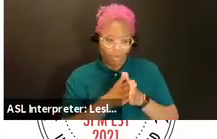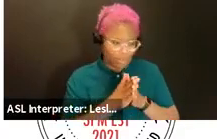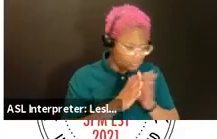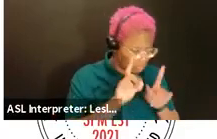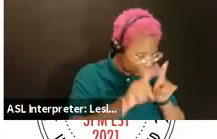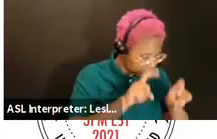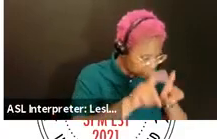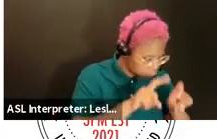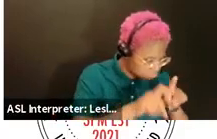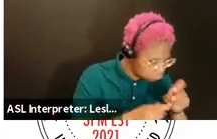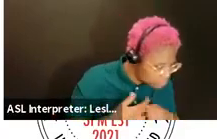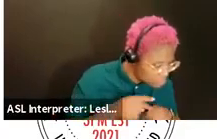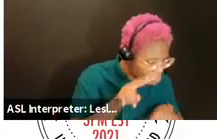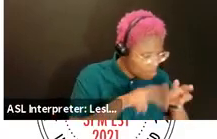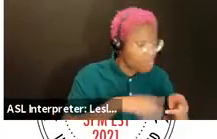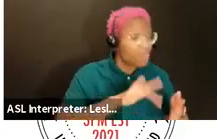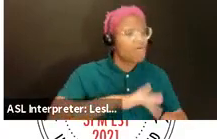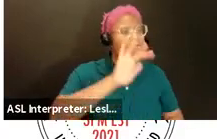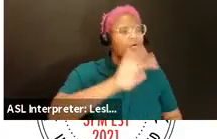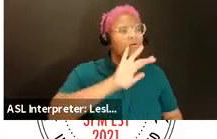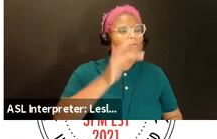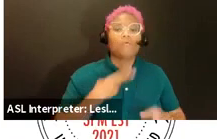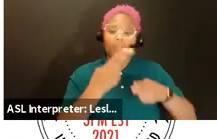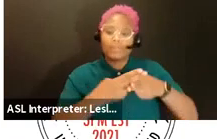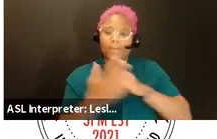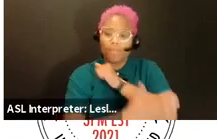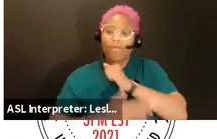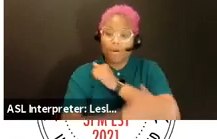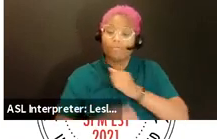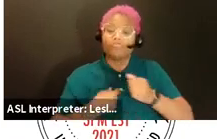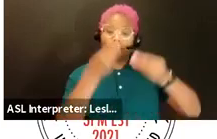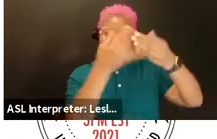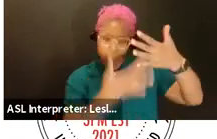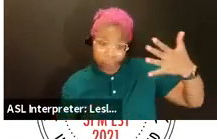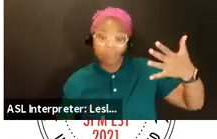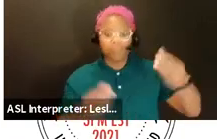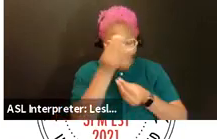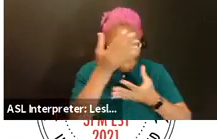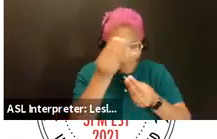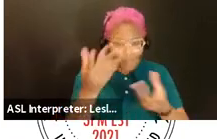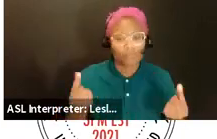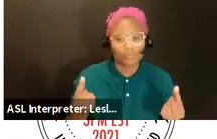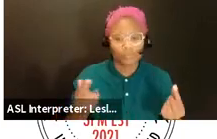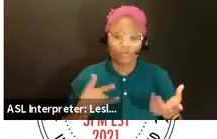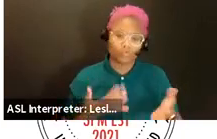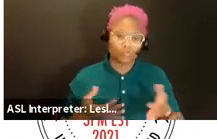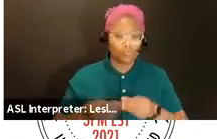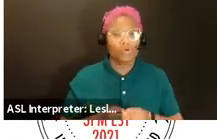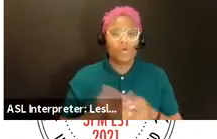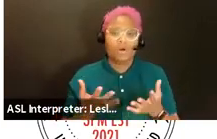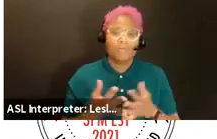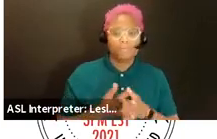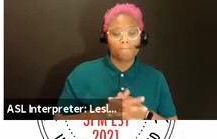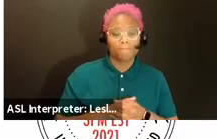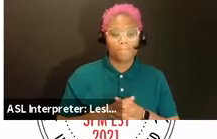country, and that usually brings you to the right place on the US Embassy website. The main thing, if you're in a situation where